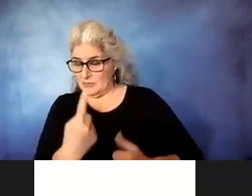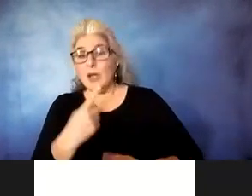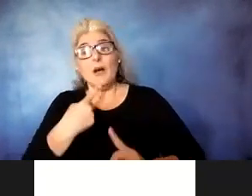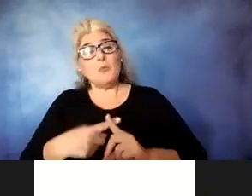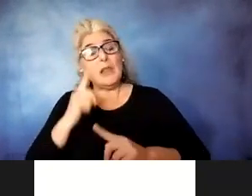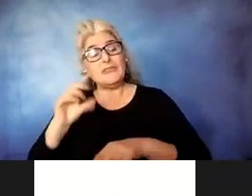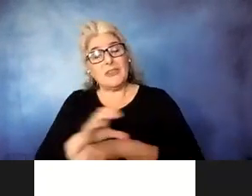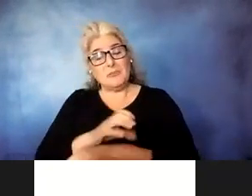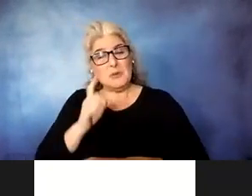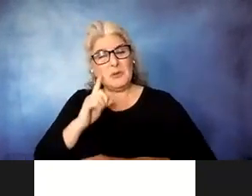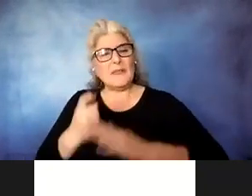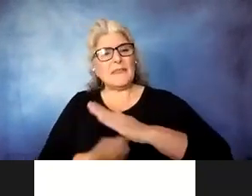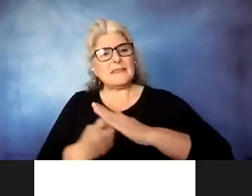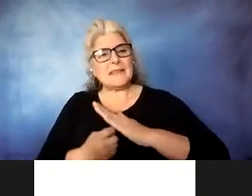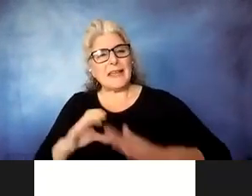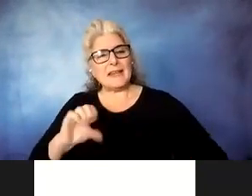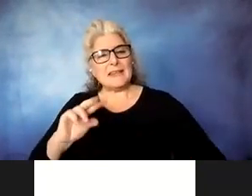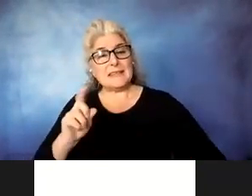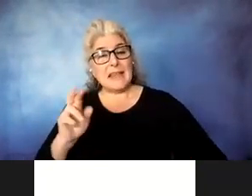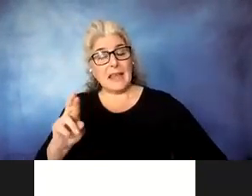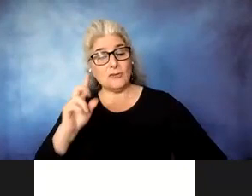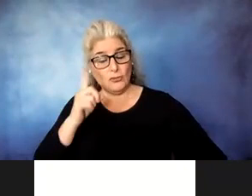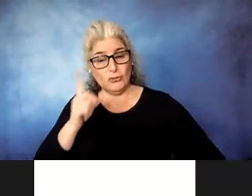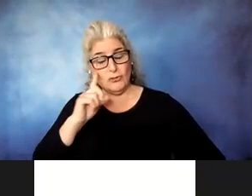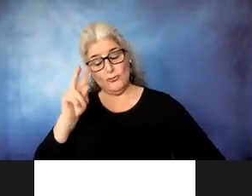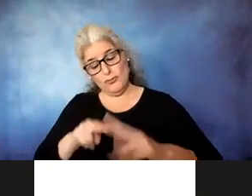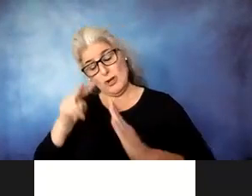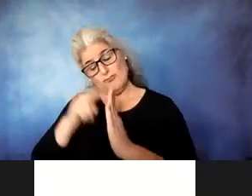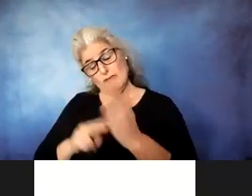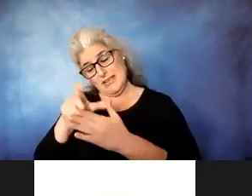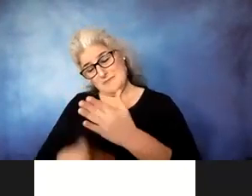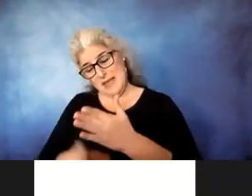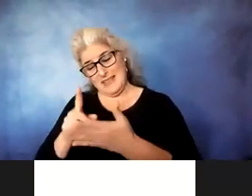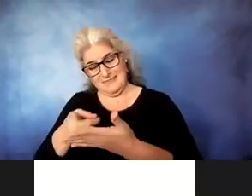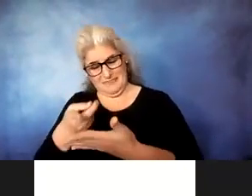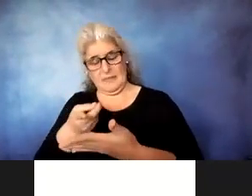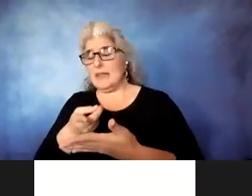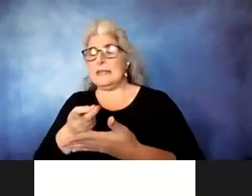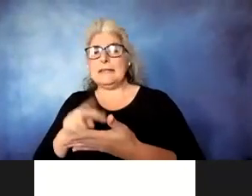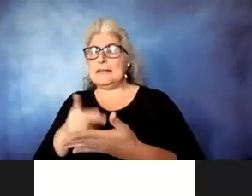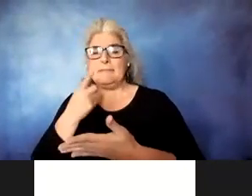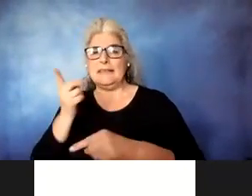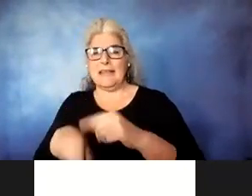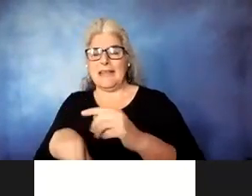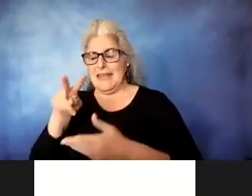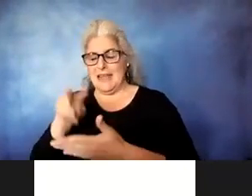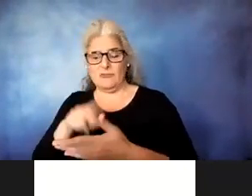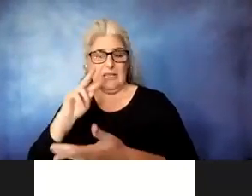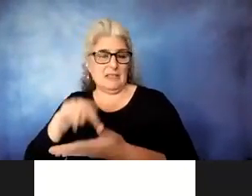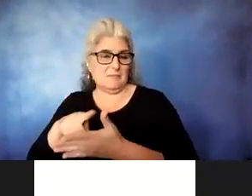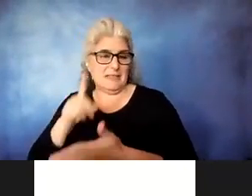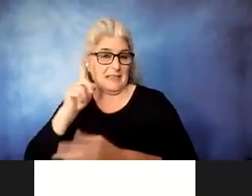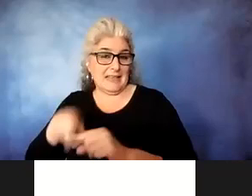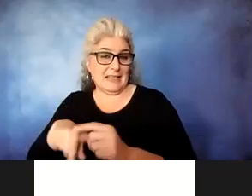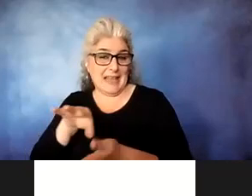ballot scanners that the Board of Elections uses will spit the ballot back out if you overvote in this way, and you